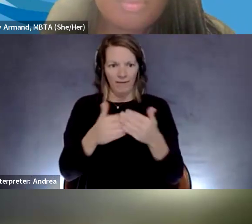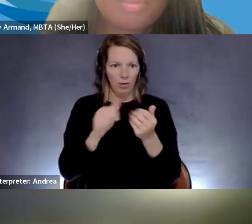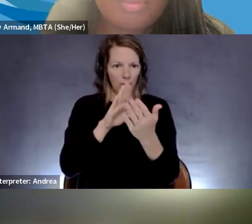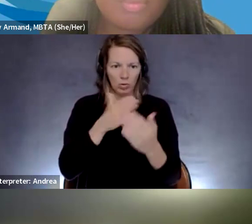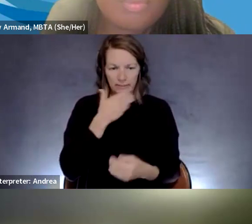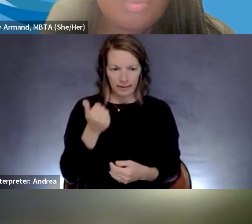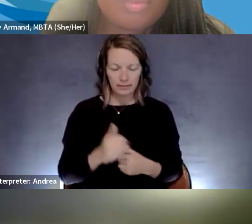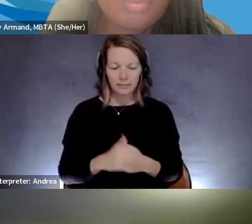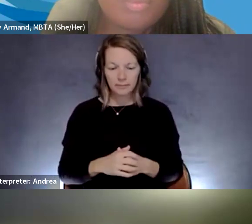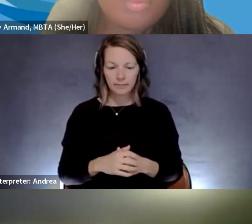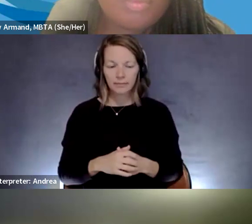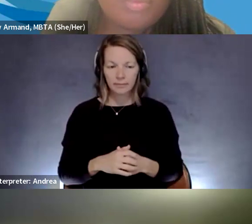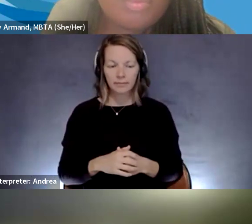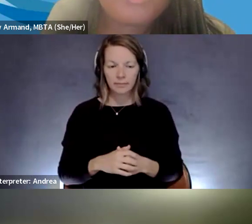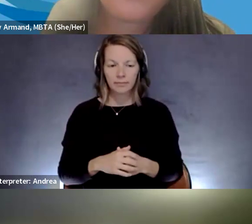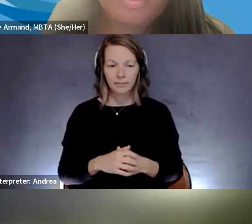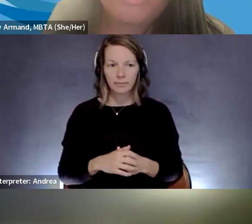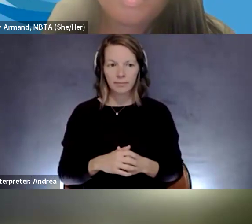do in phasing.